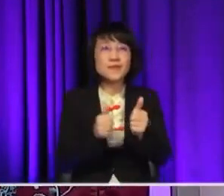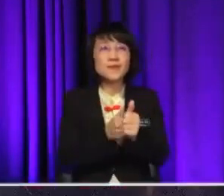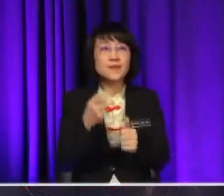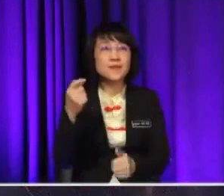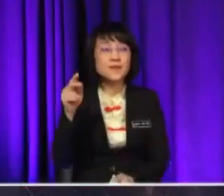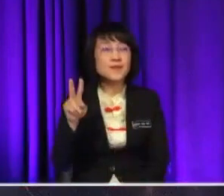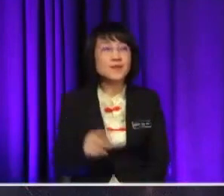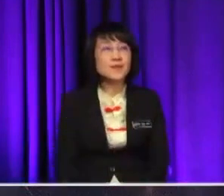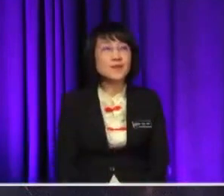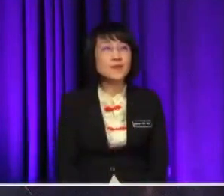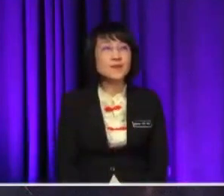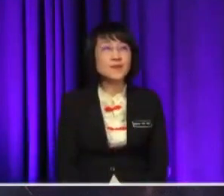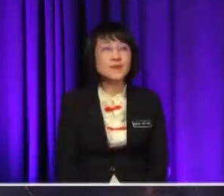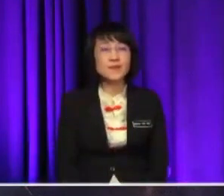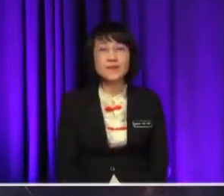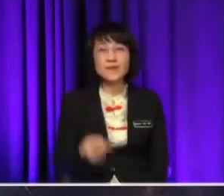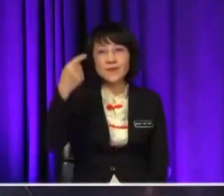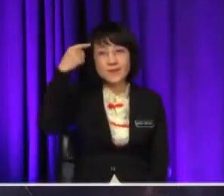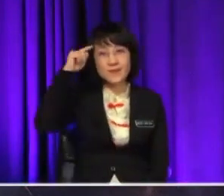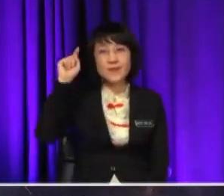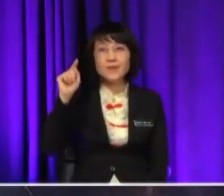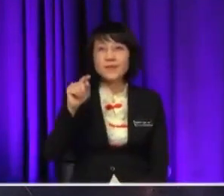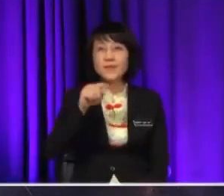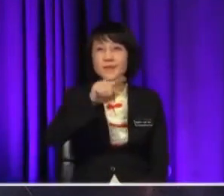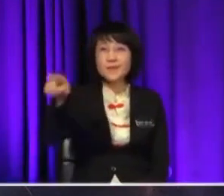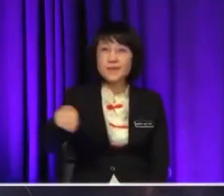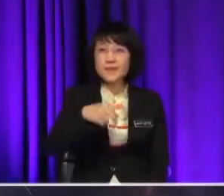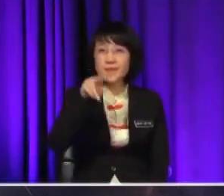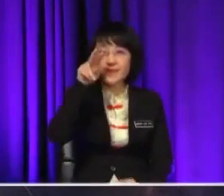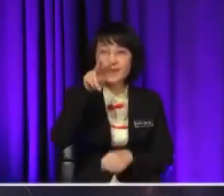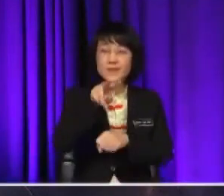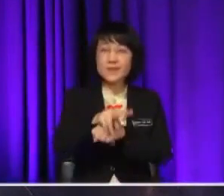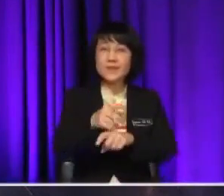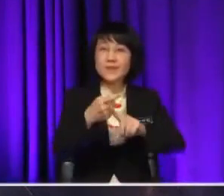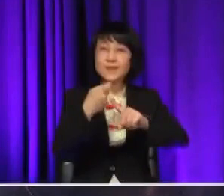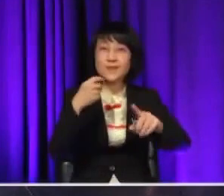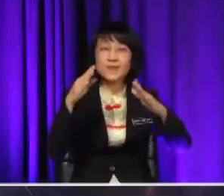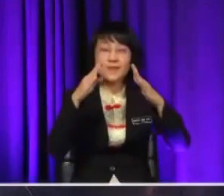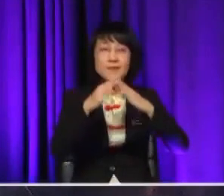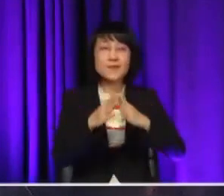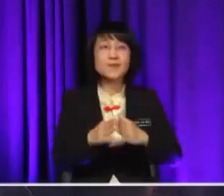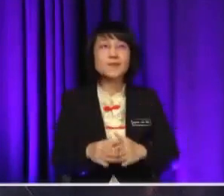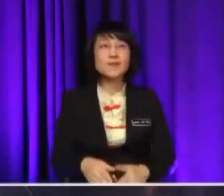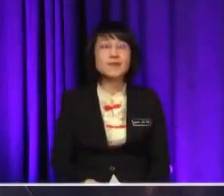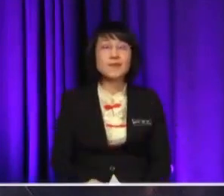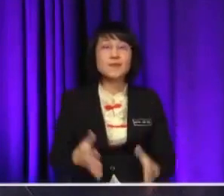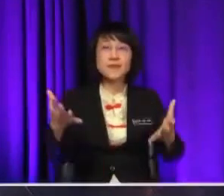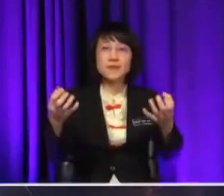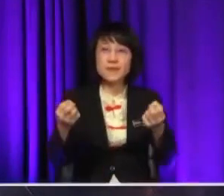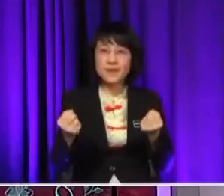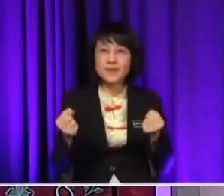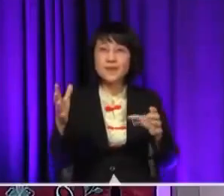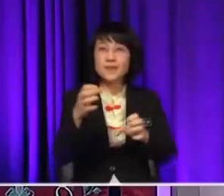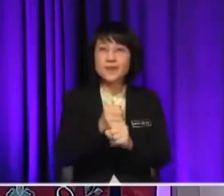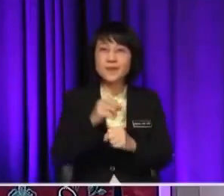of them watching at home right now, if they would like to get the enhancement exercises or the sources for this lesson, from where can they get it?